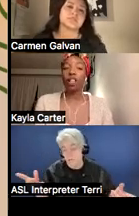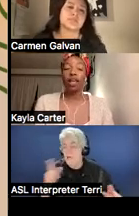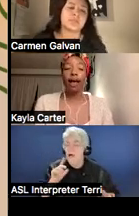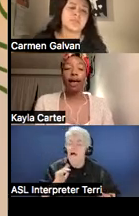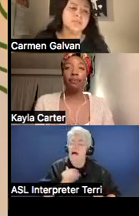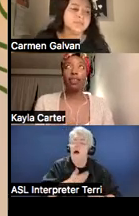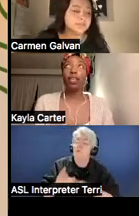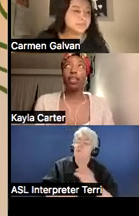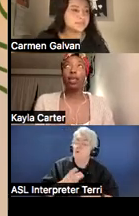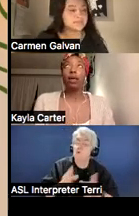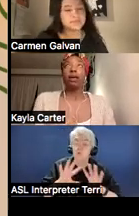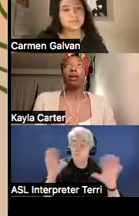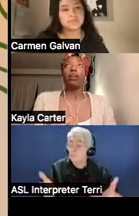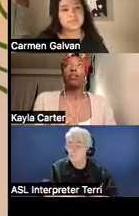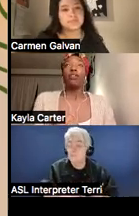people